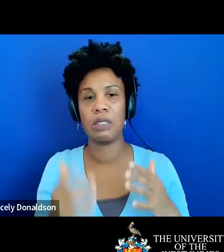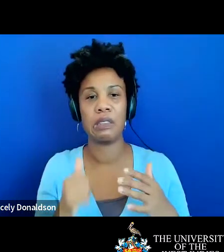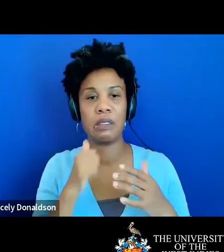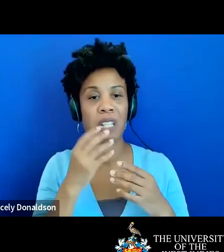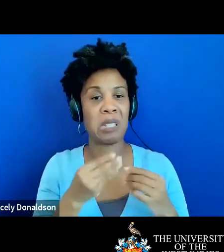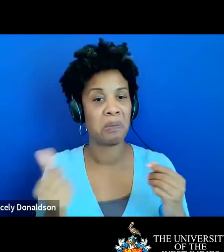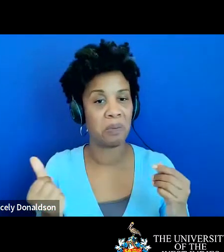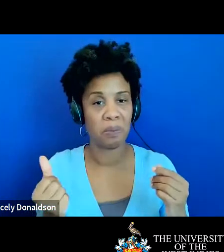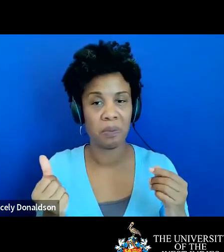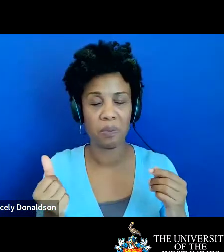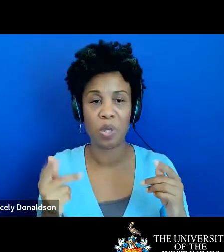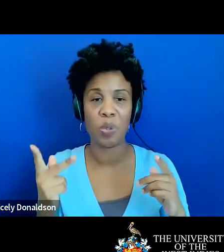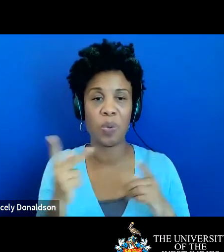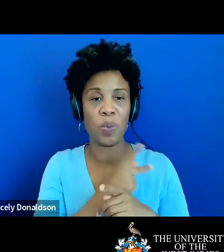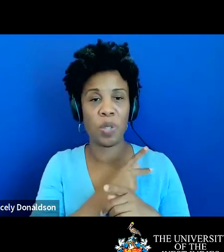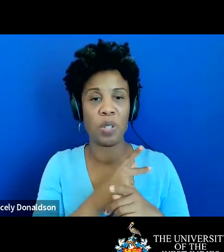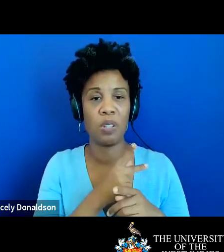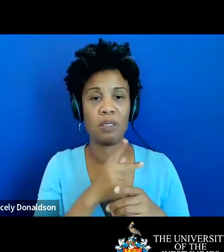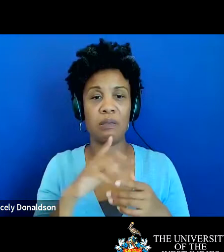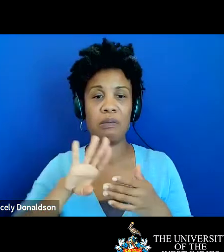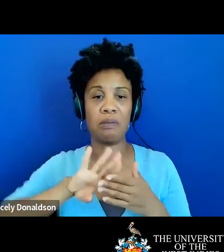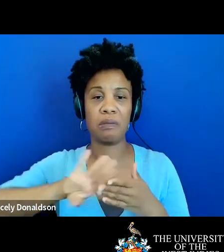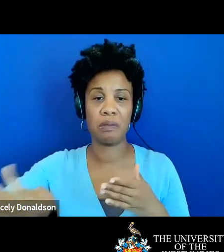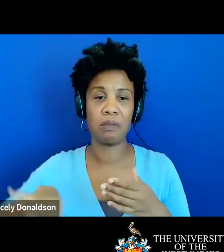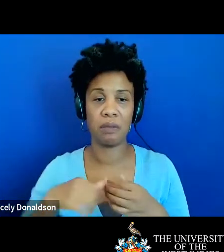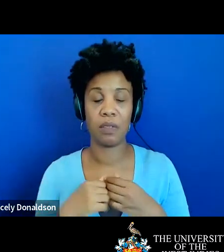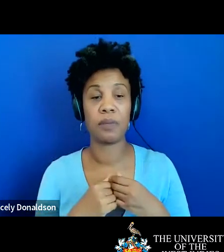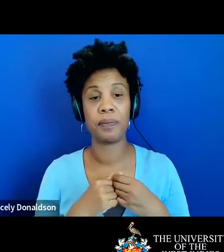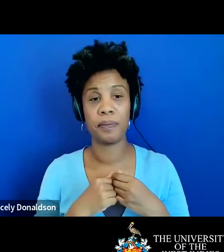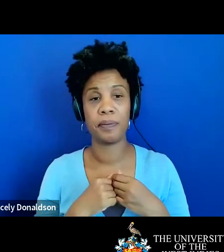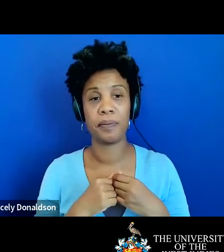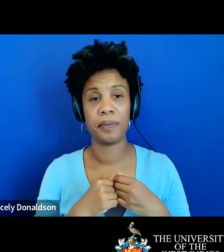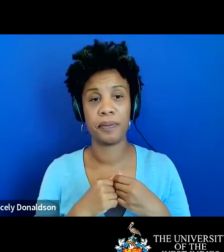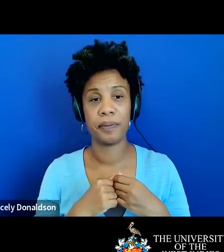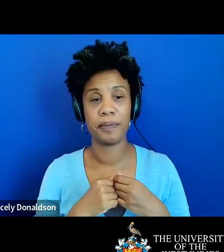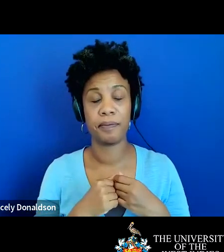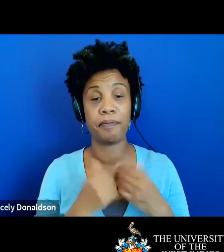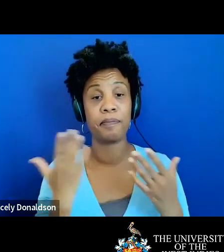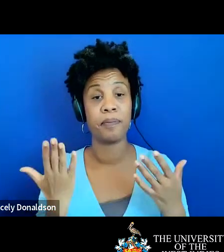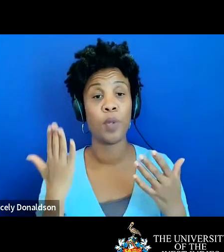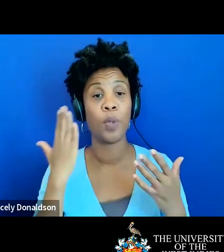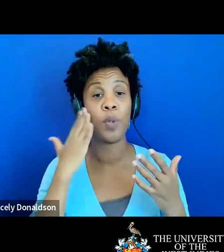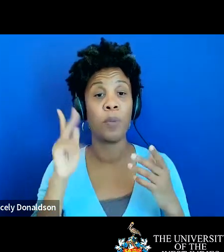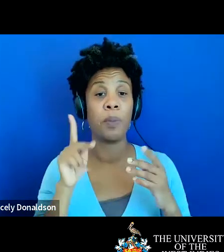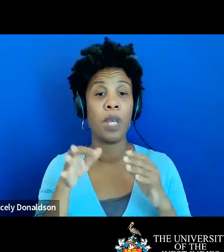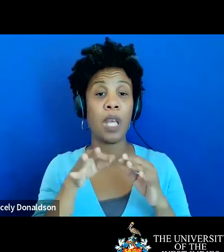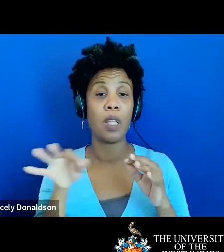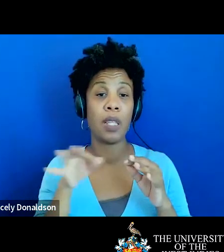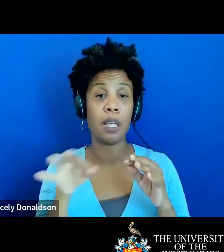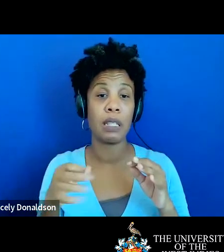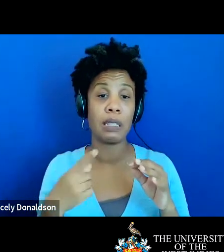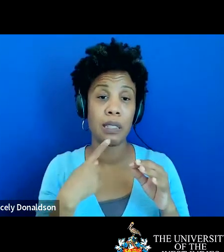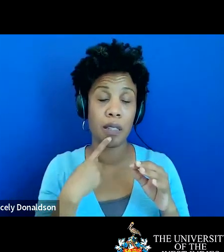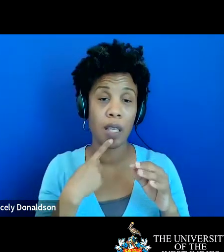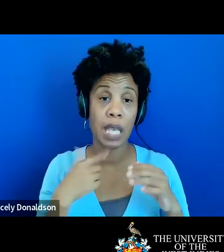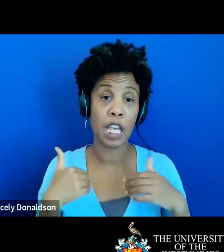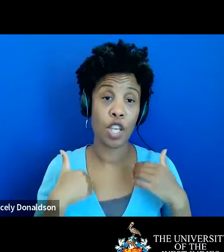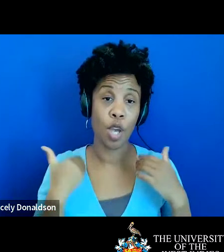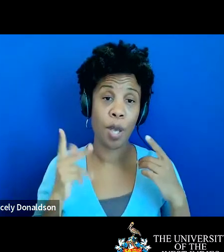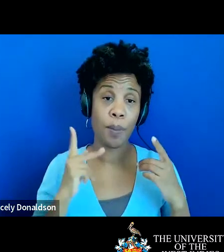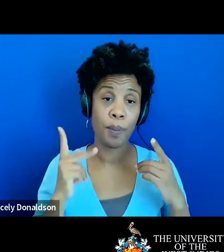adage goes, the youth are the future, and it is time to hear from them.